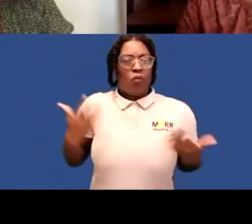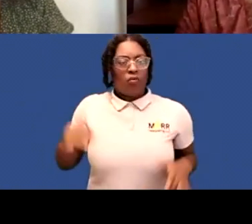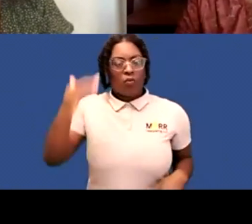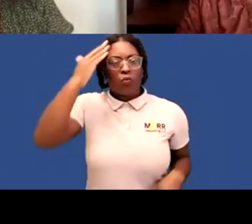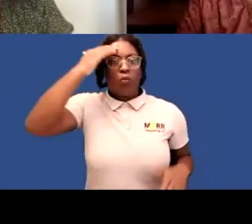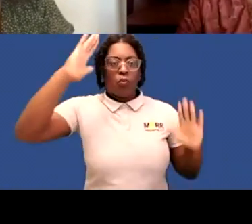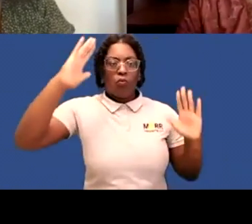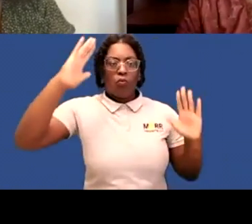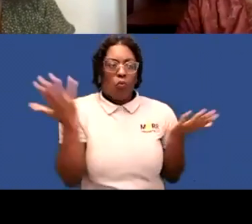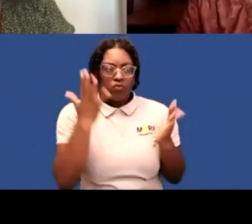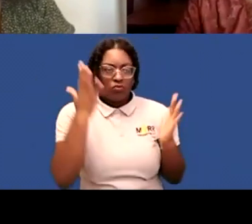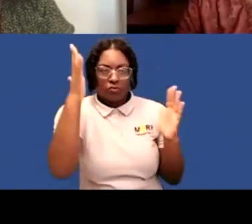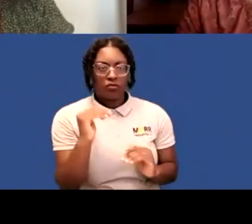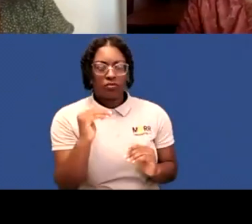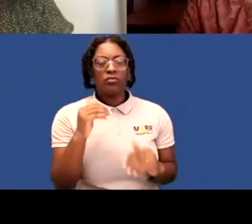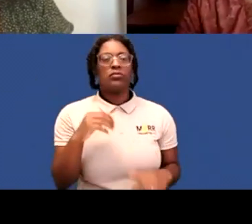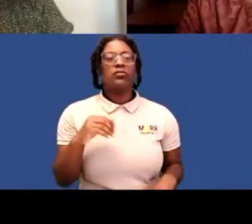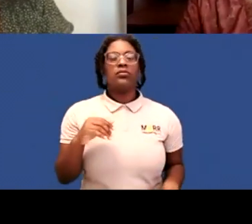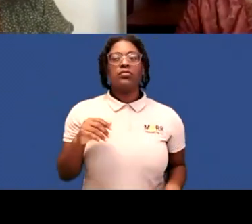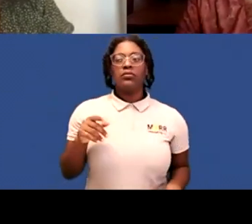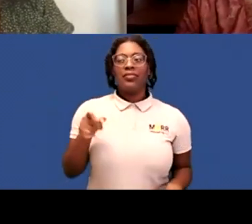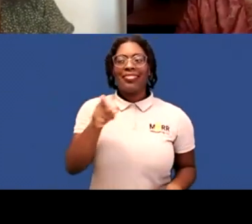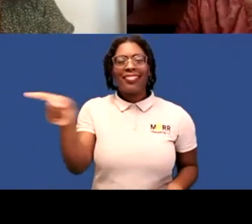bring this to you, right? So